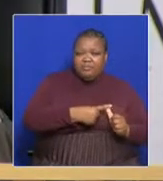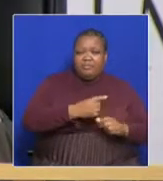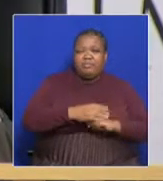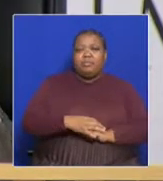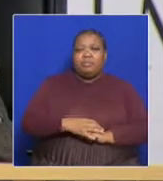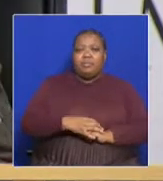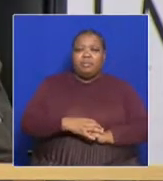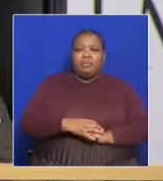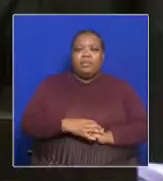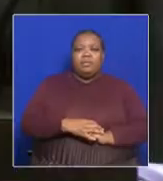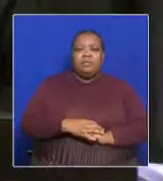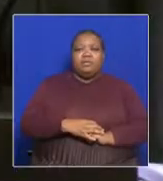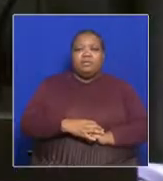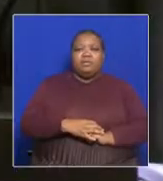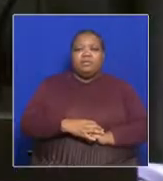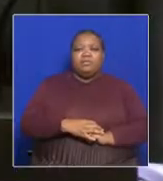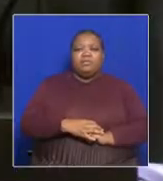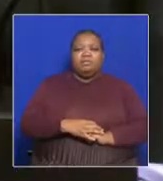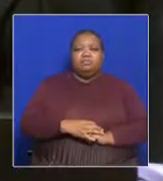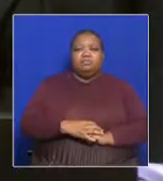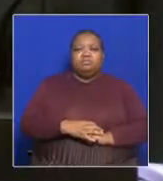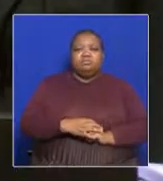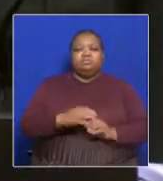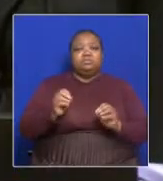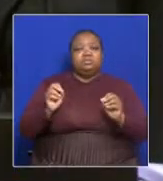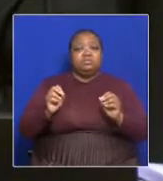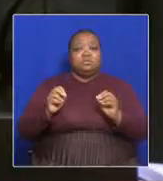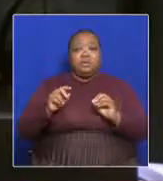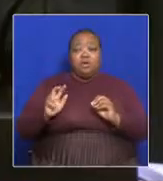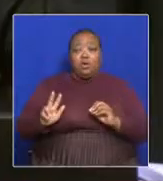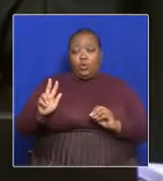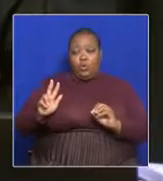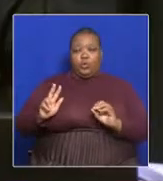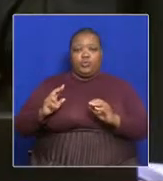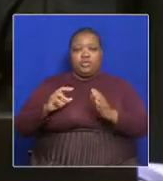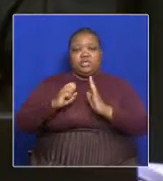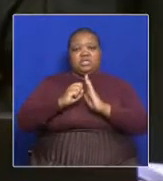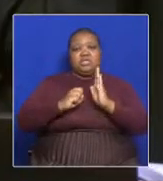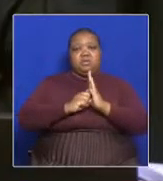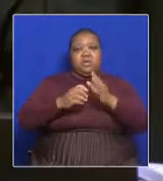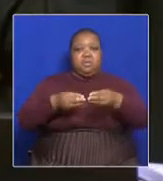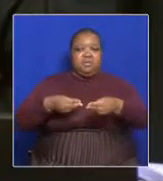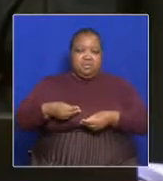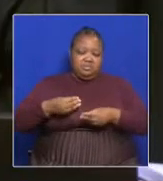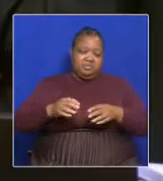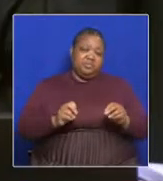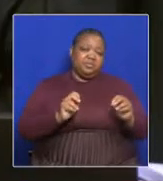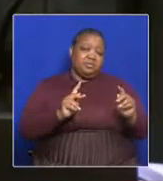under oath. All right, thank you. And then lastly,